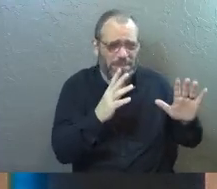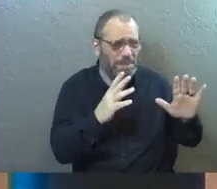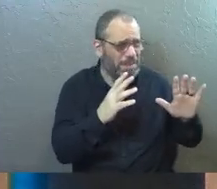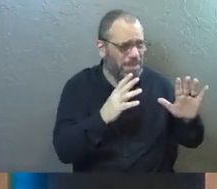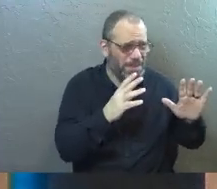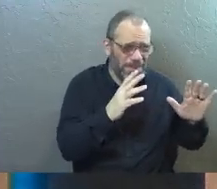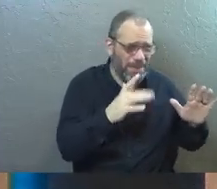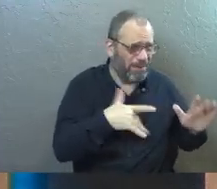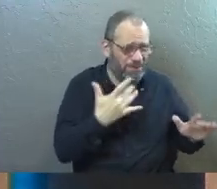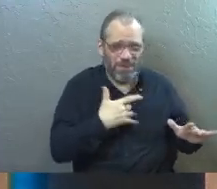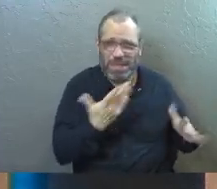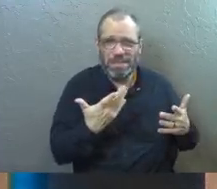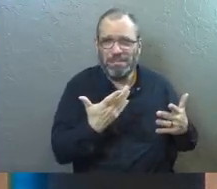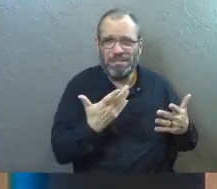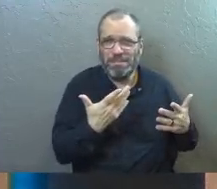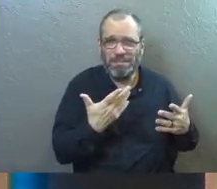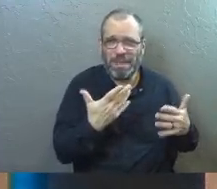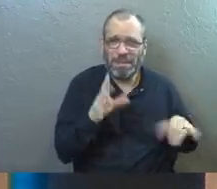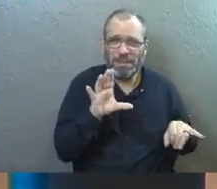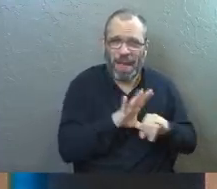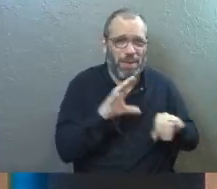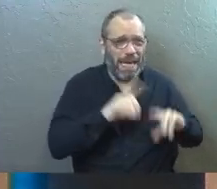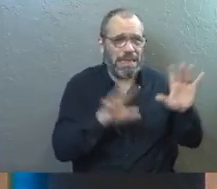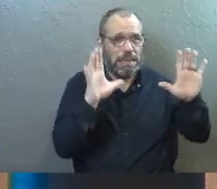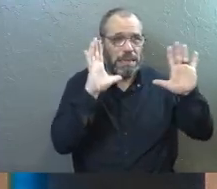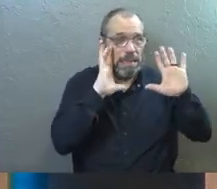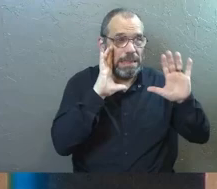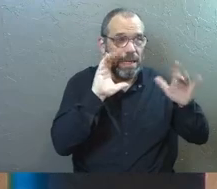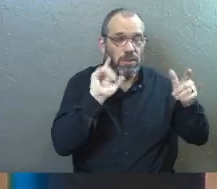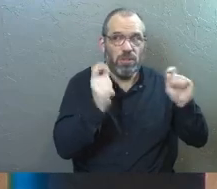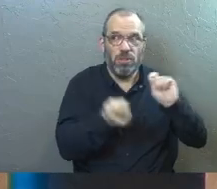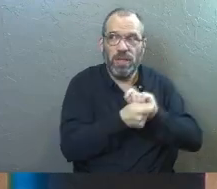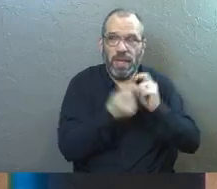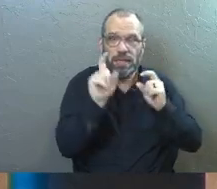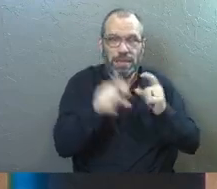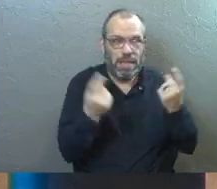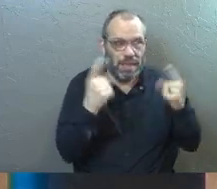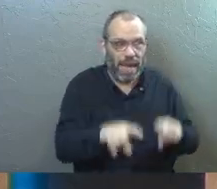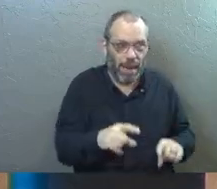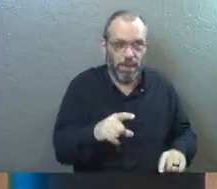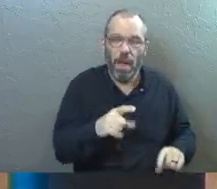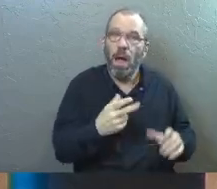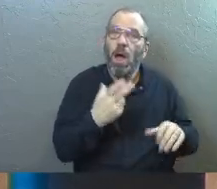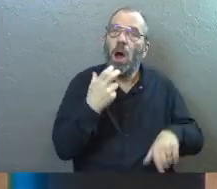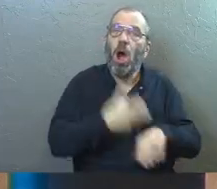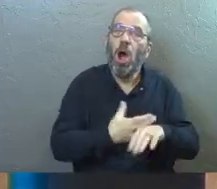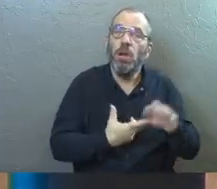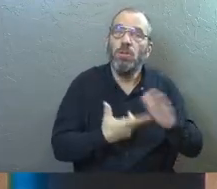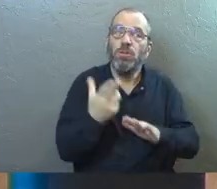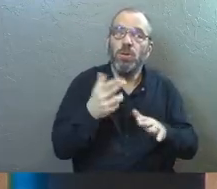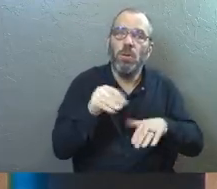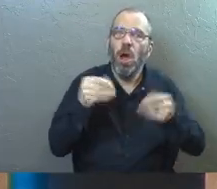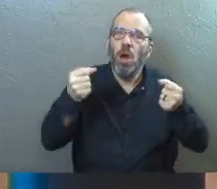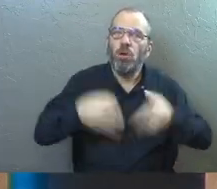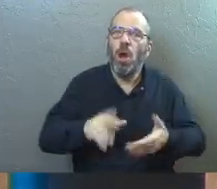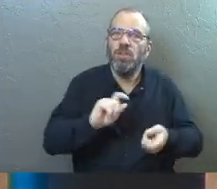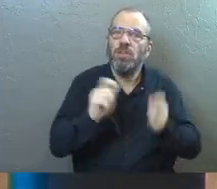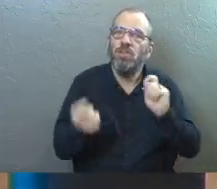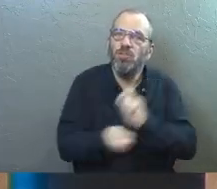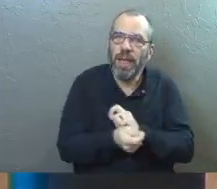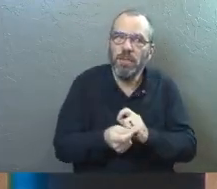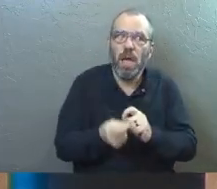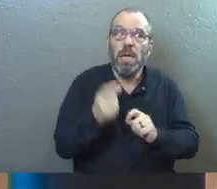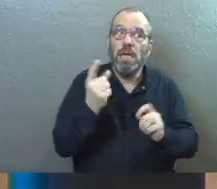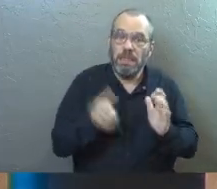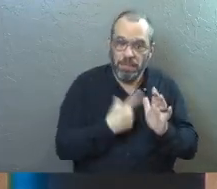I'm a piece of crap feeling that for a second, I realized the change that needed to happen. The hard truth can bring change, amen? Sometimes we need